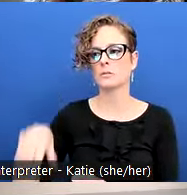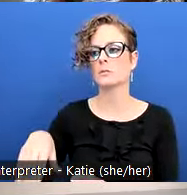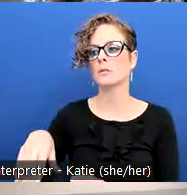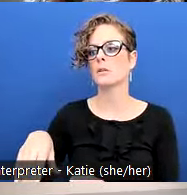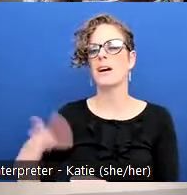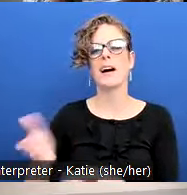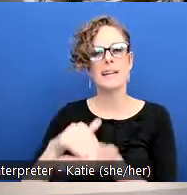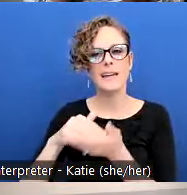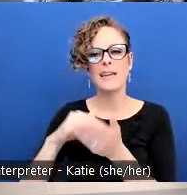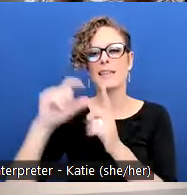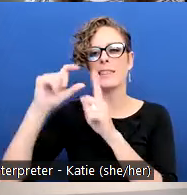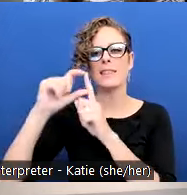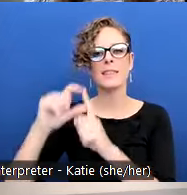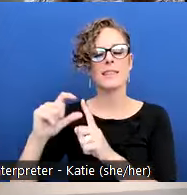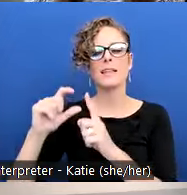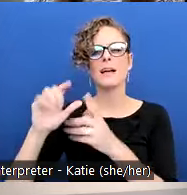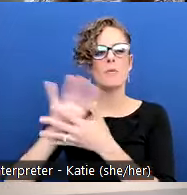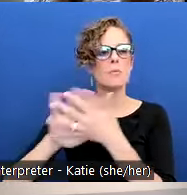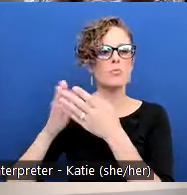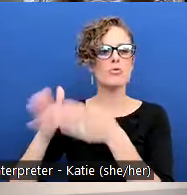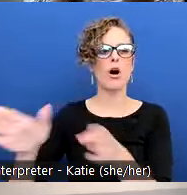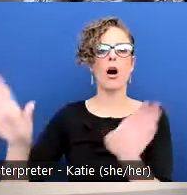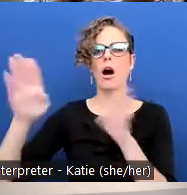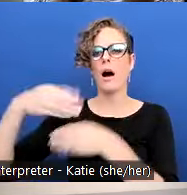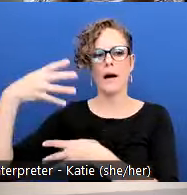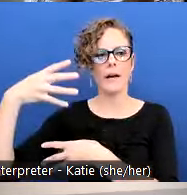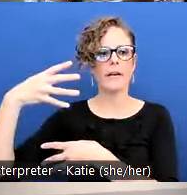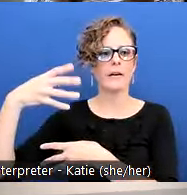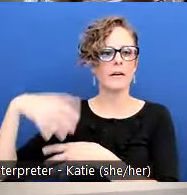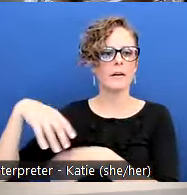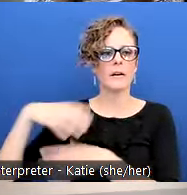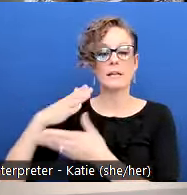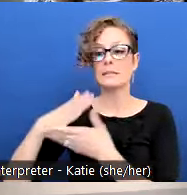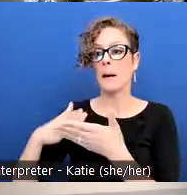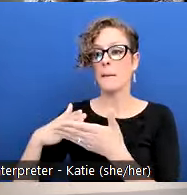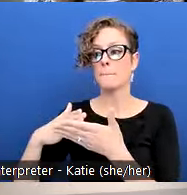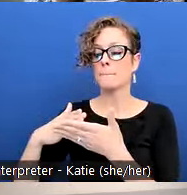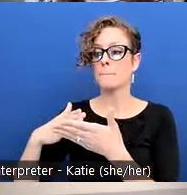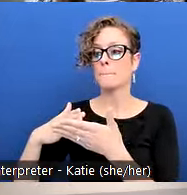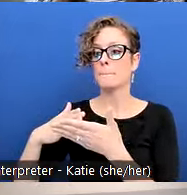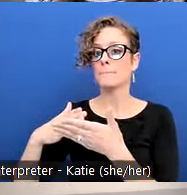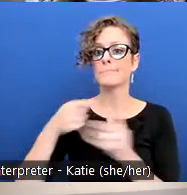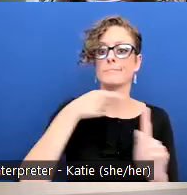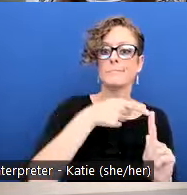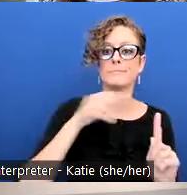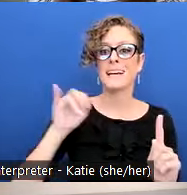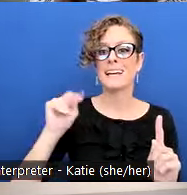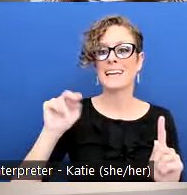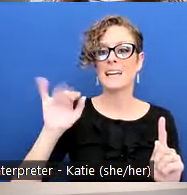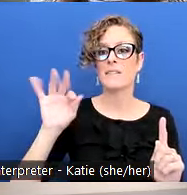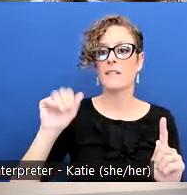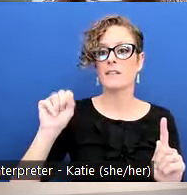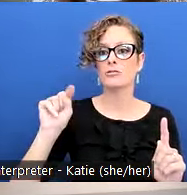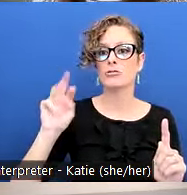broad, lots of different things that it can fund. Some are related specifically to like infrastructure and building affordable